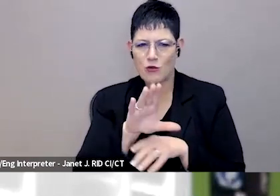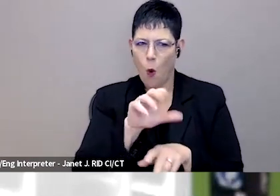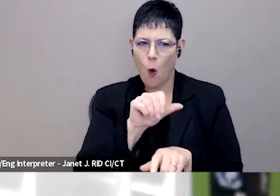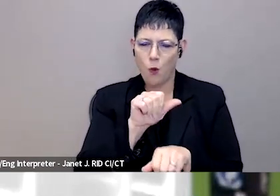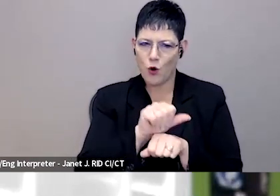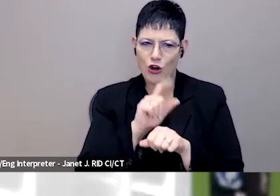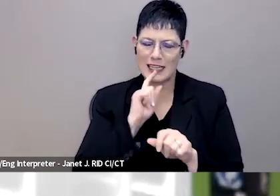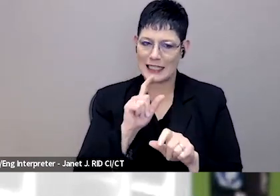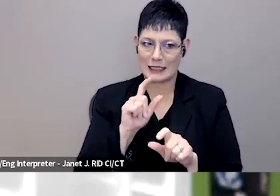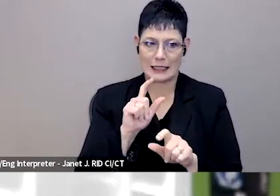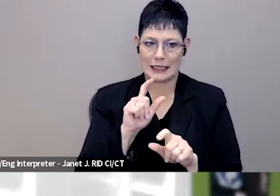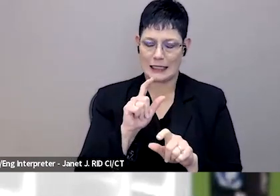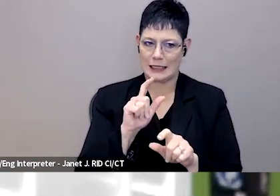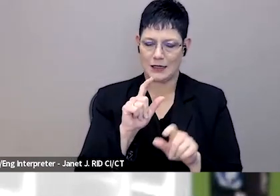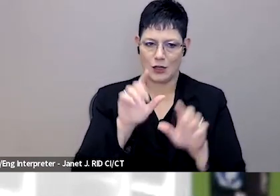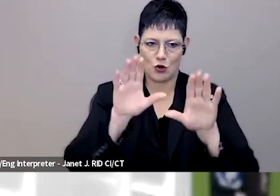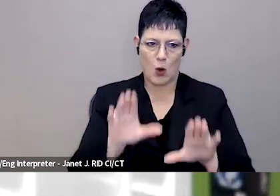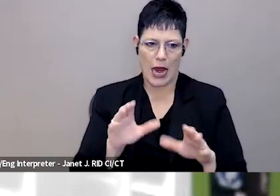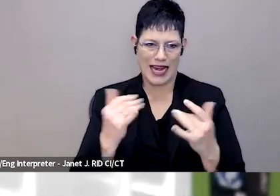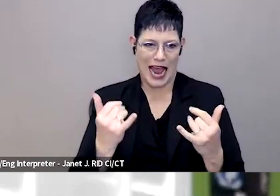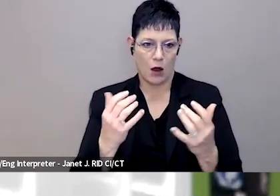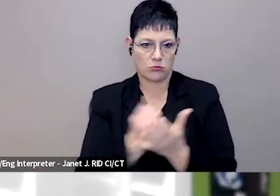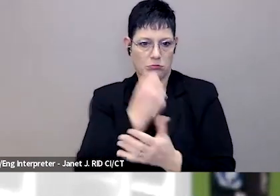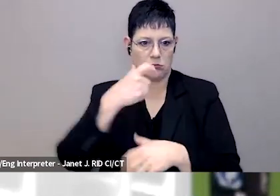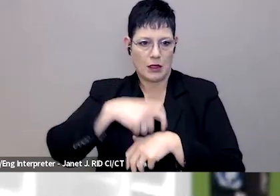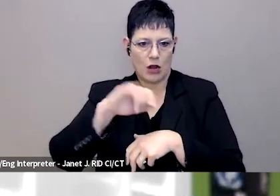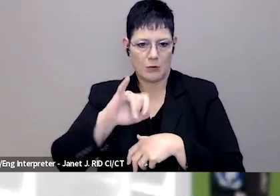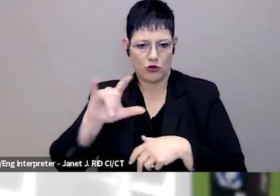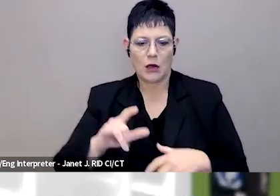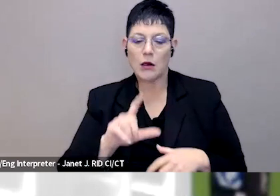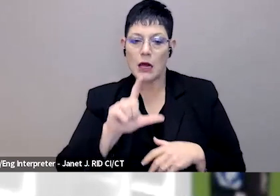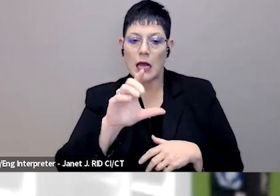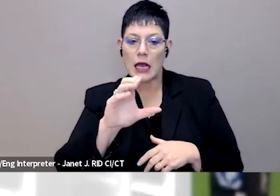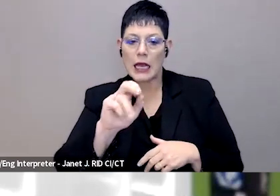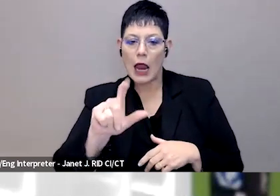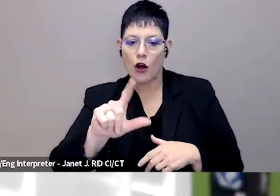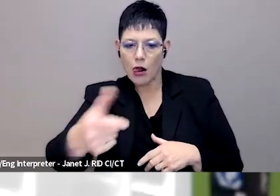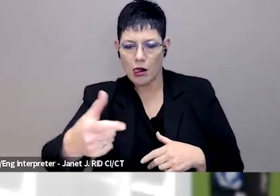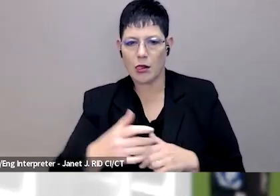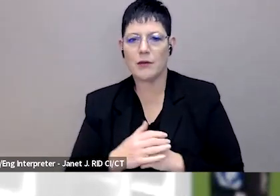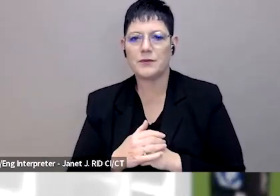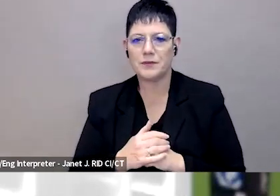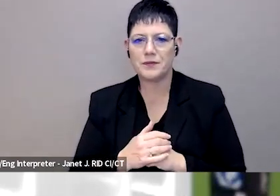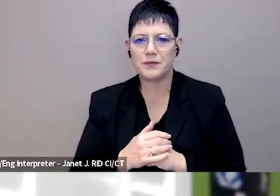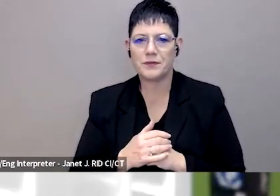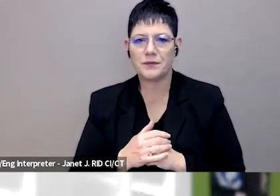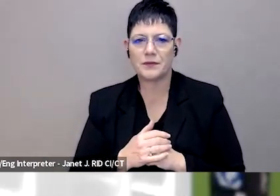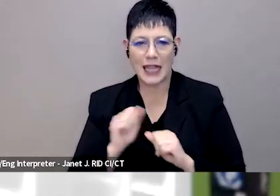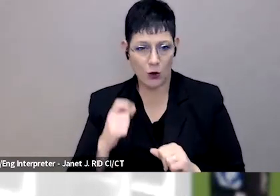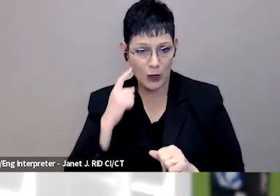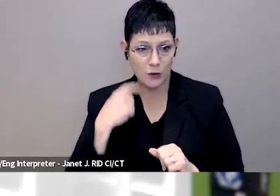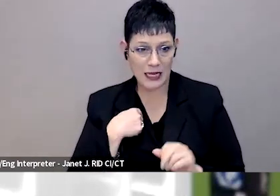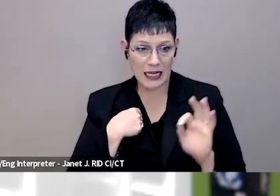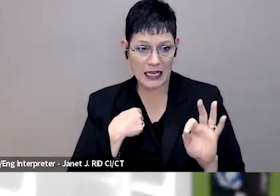so if you want to bring in any of your voice, this is an opportunity to kind of do that too. Carol. Yeah, I'm going to try this without the camera. Can you hear